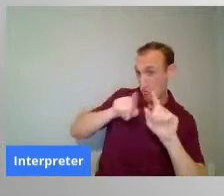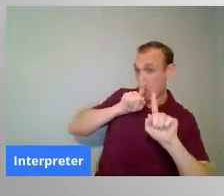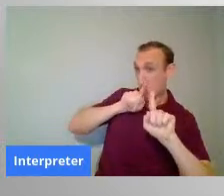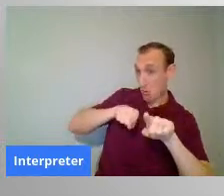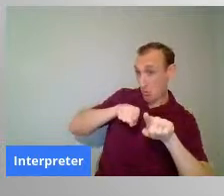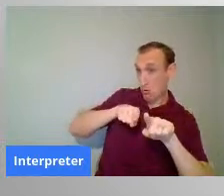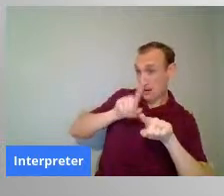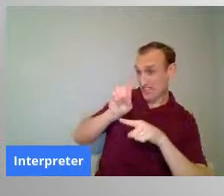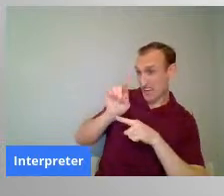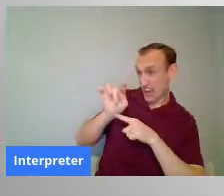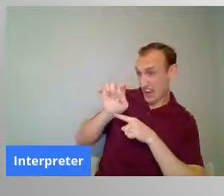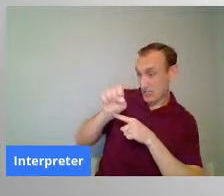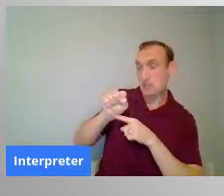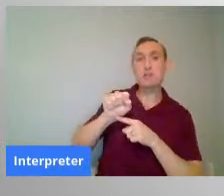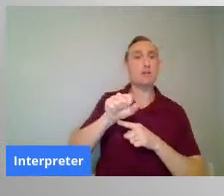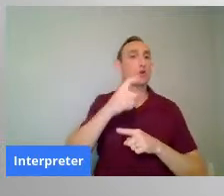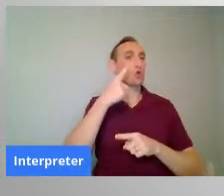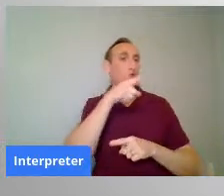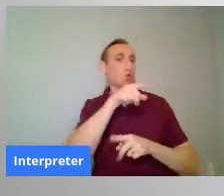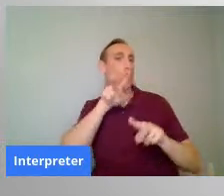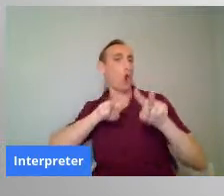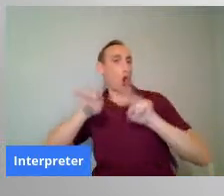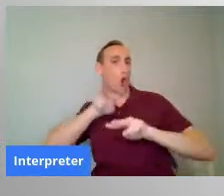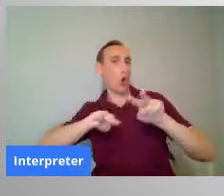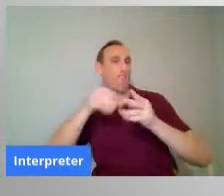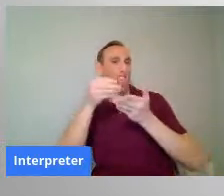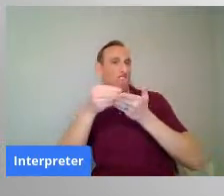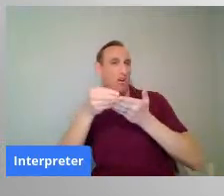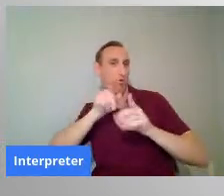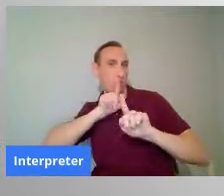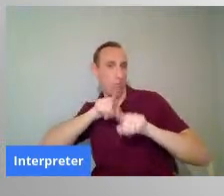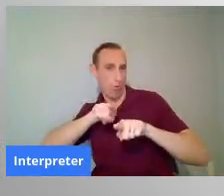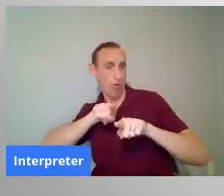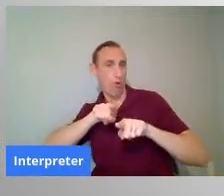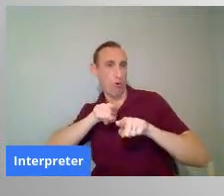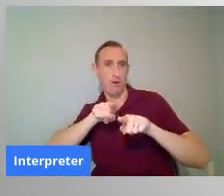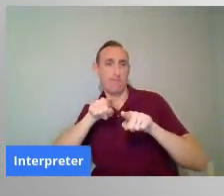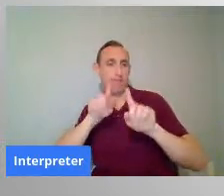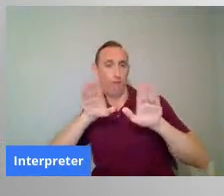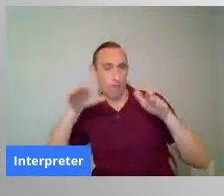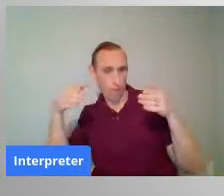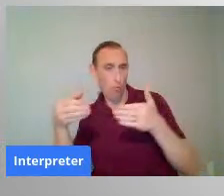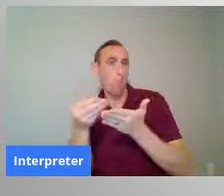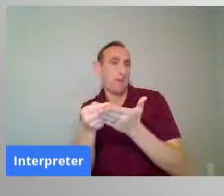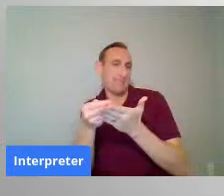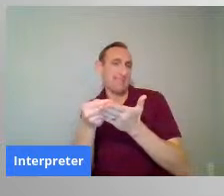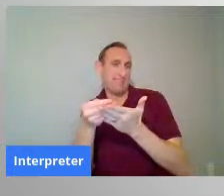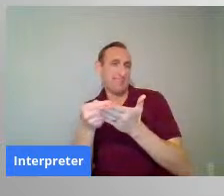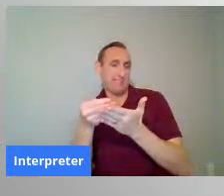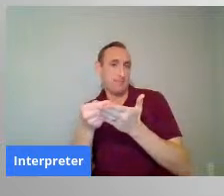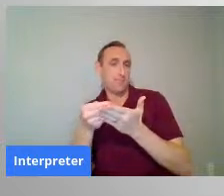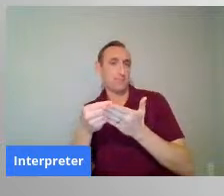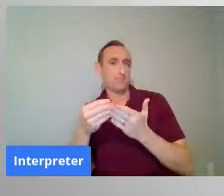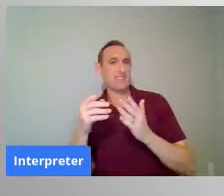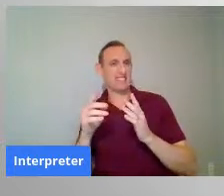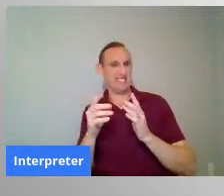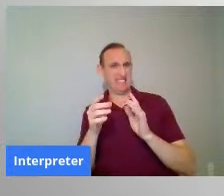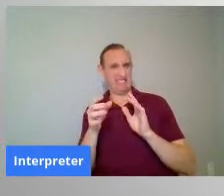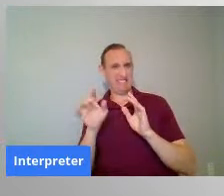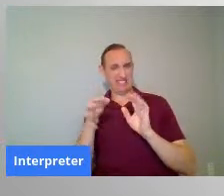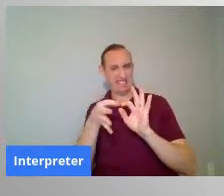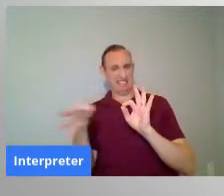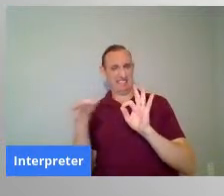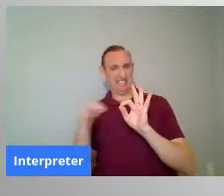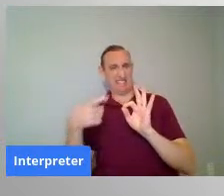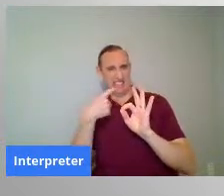you're looking at is the financial report, so that's got all the money. But we can put, and I think it has in progress or completed.